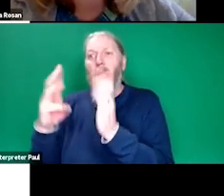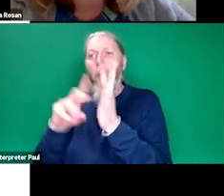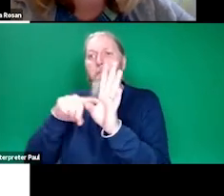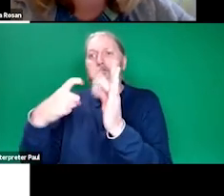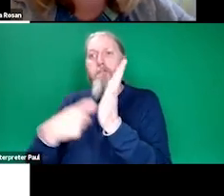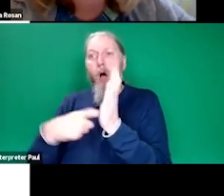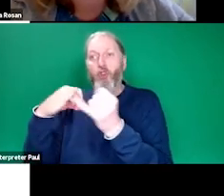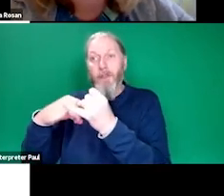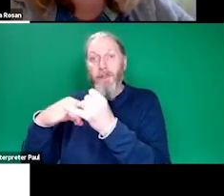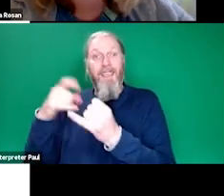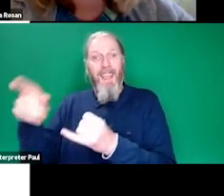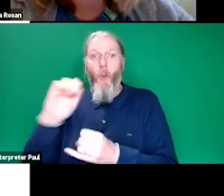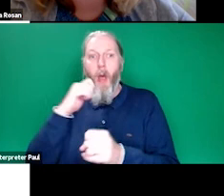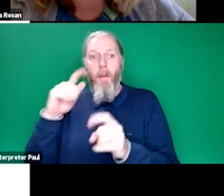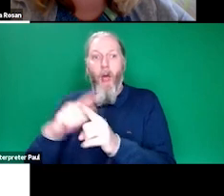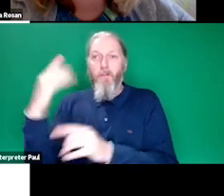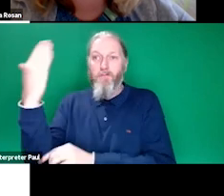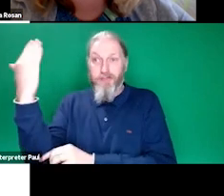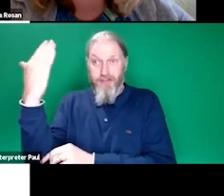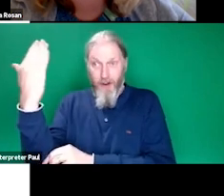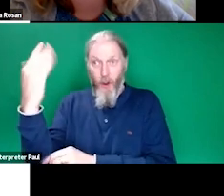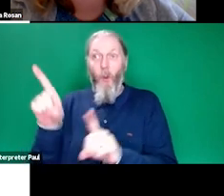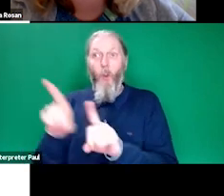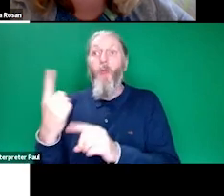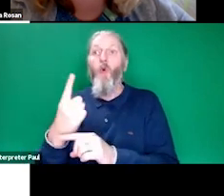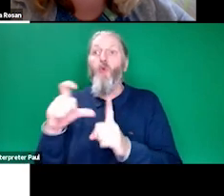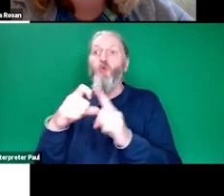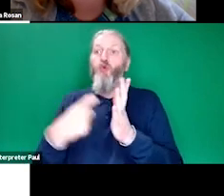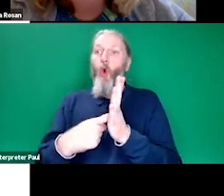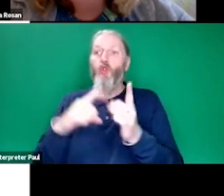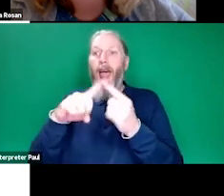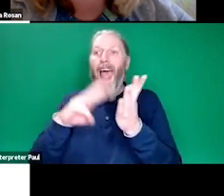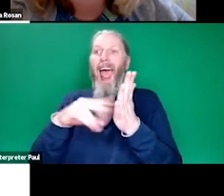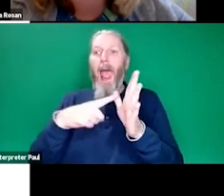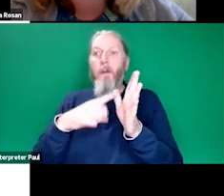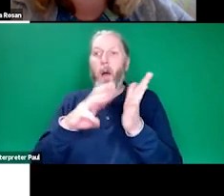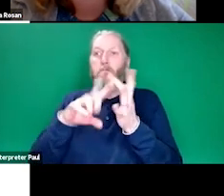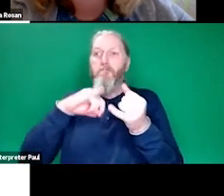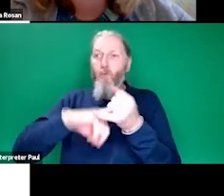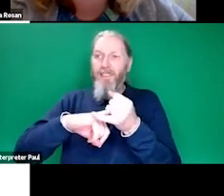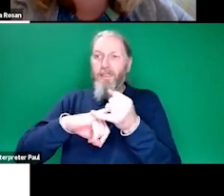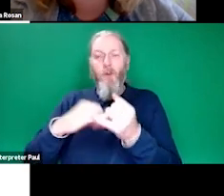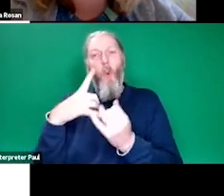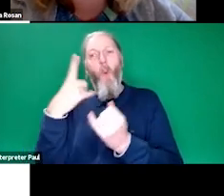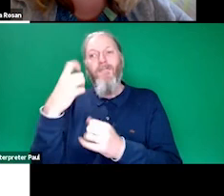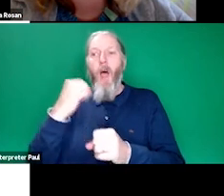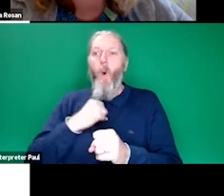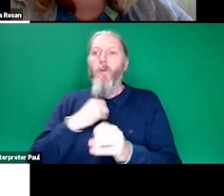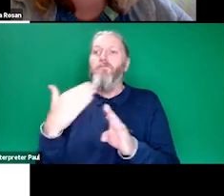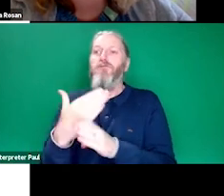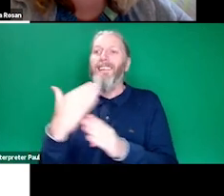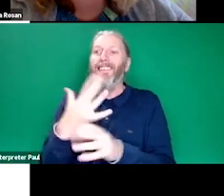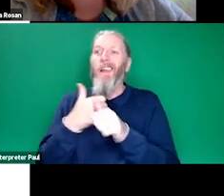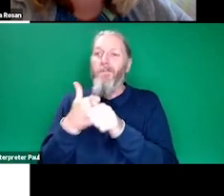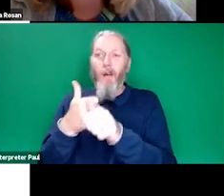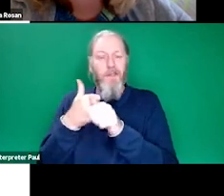be co-facilitating that with Dr. Emma Morris, who's one of our wonderful policy and practice advisors for reducing parental conflict.